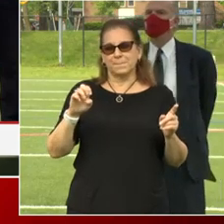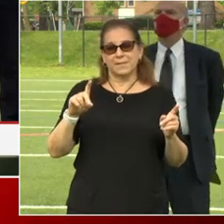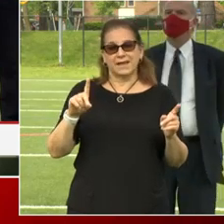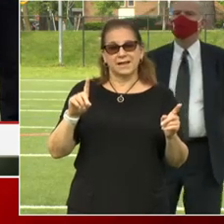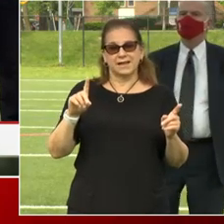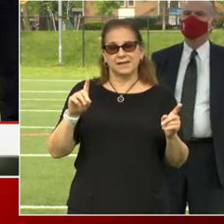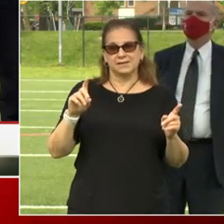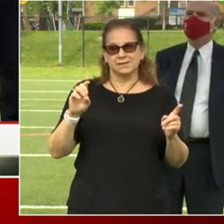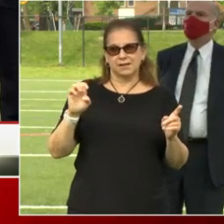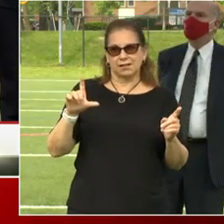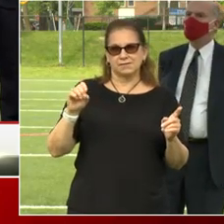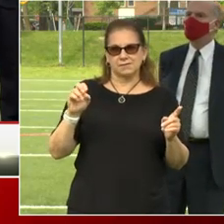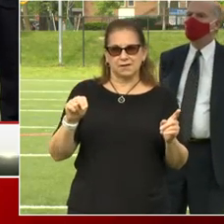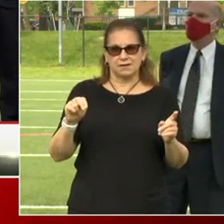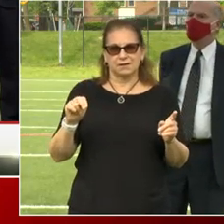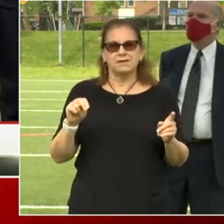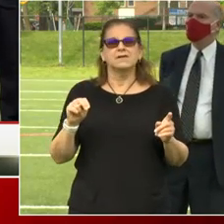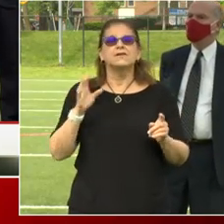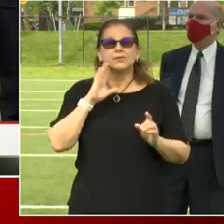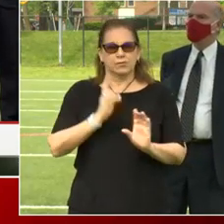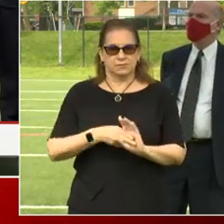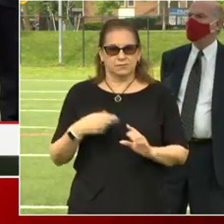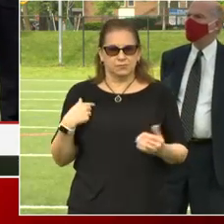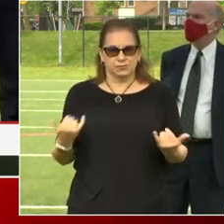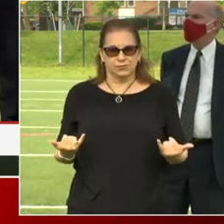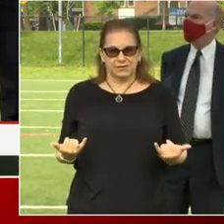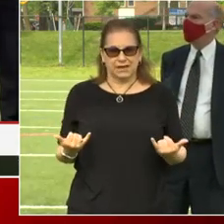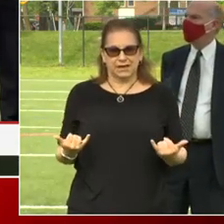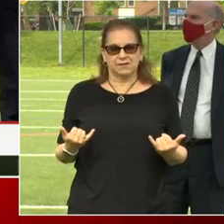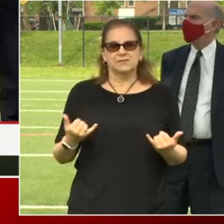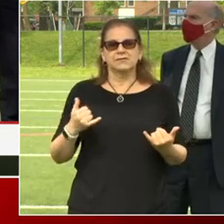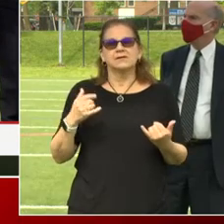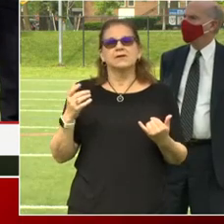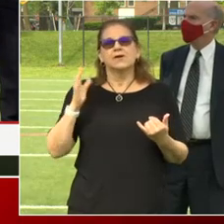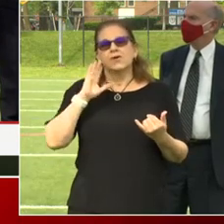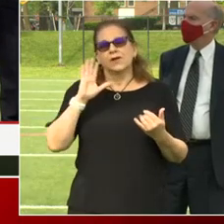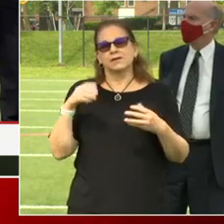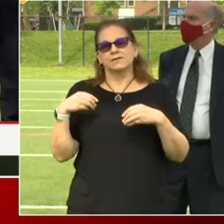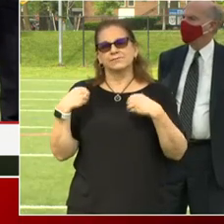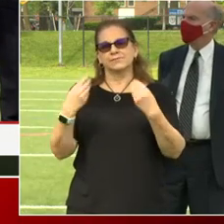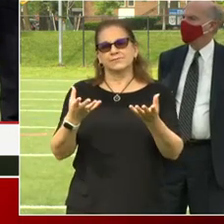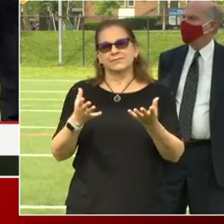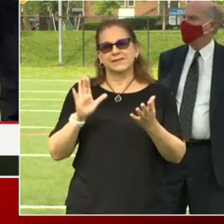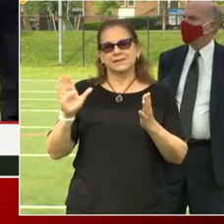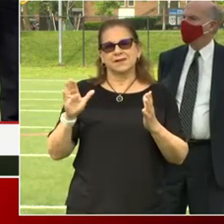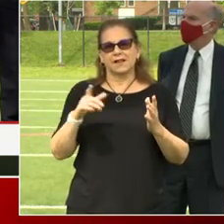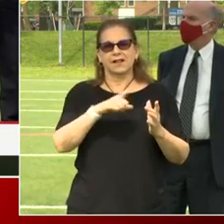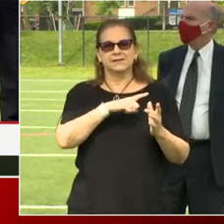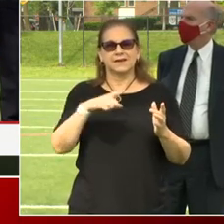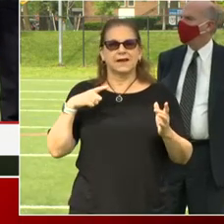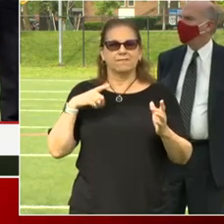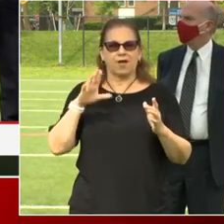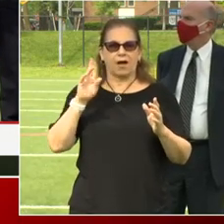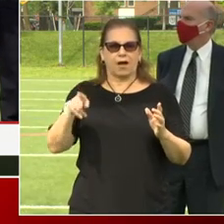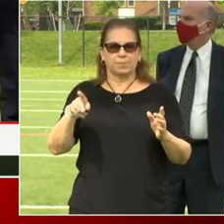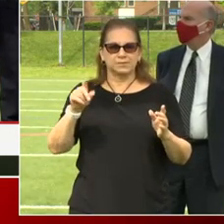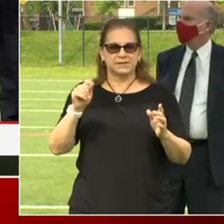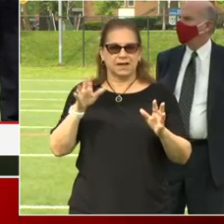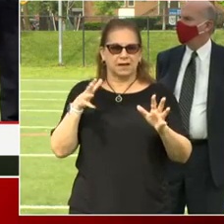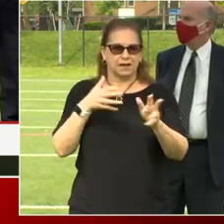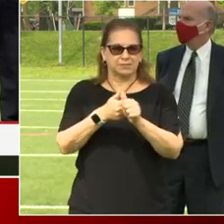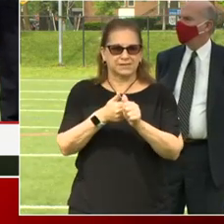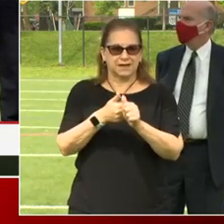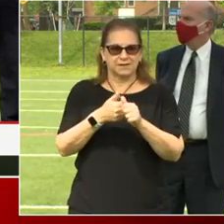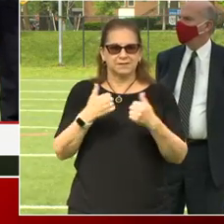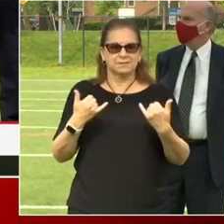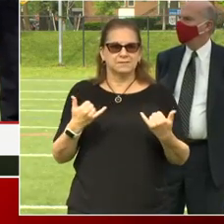has joined us to provide his legislative update in advance of a